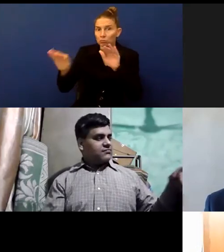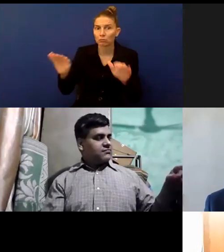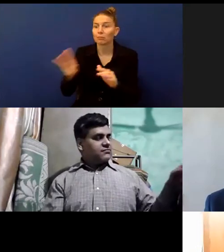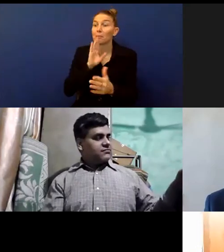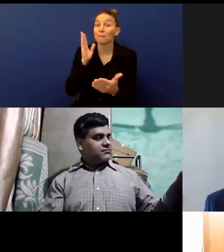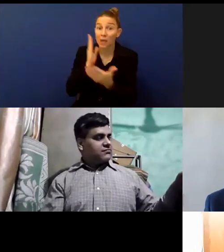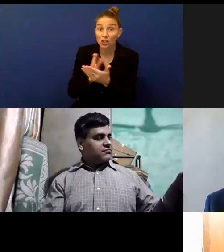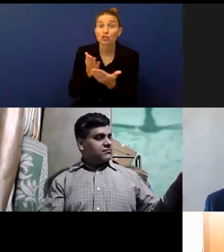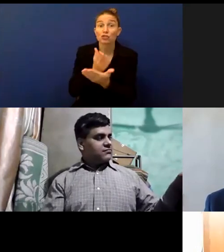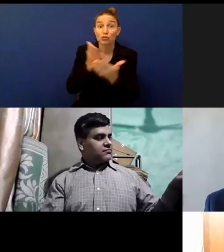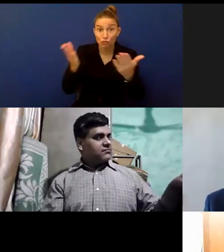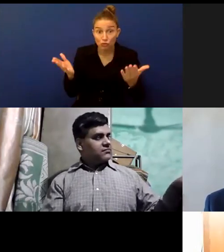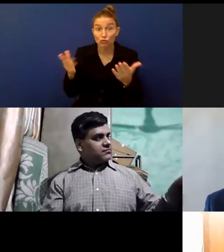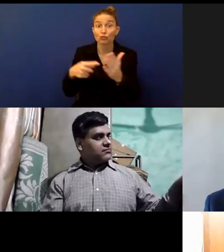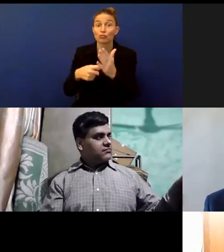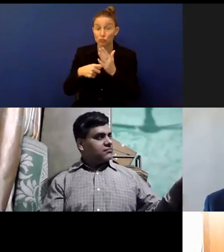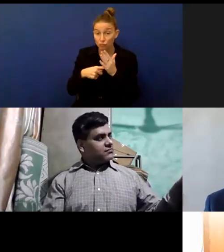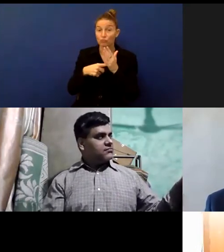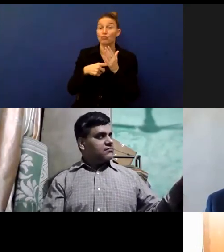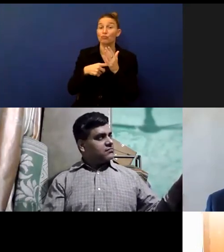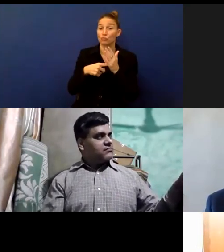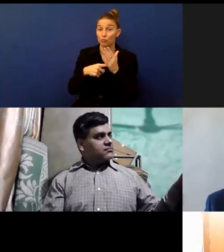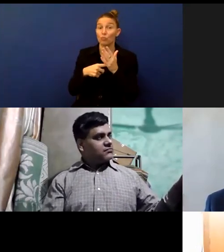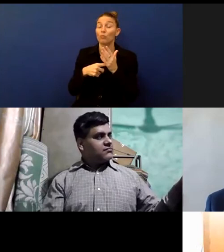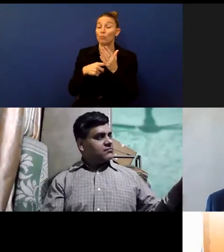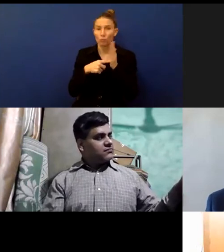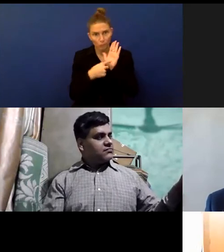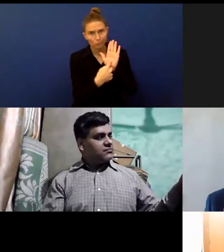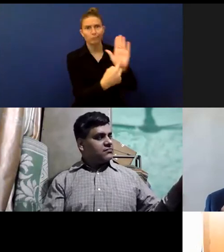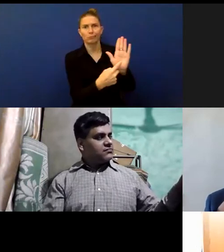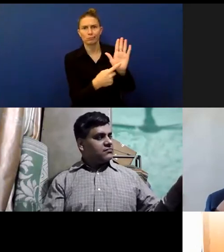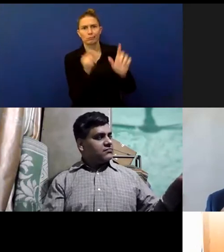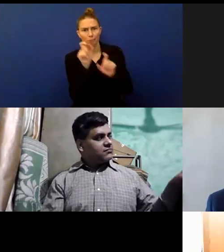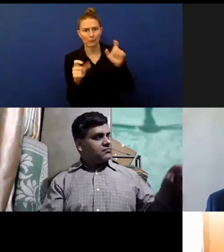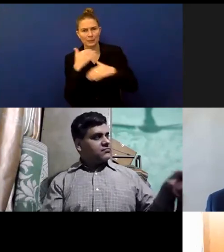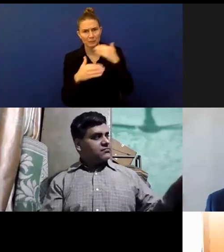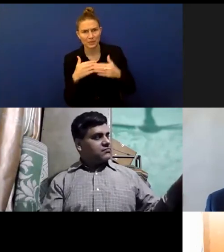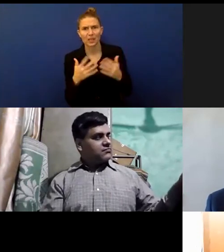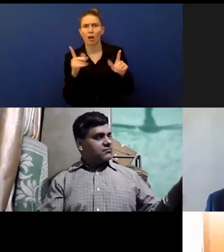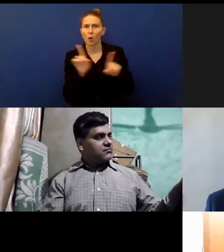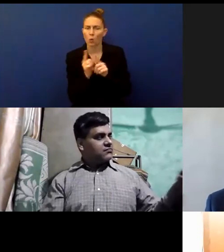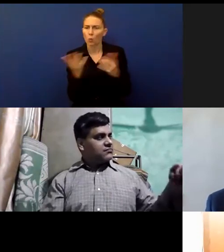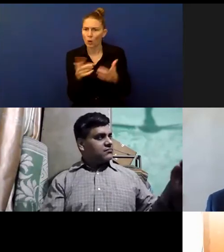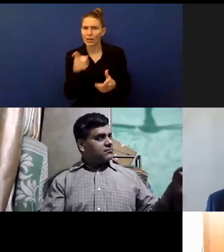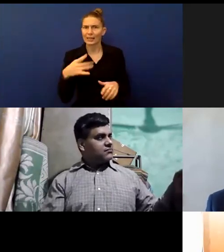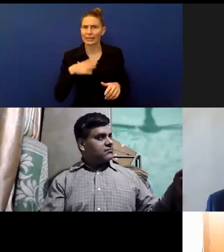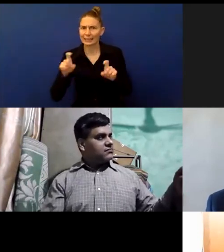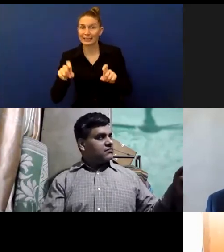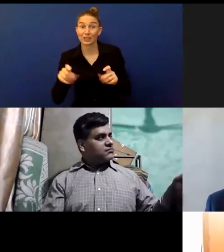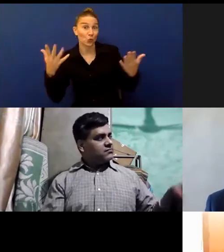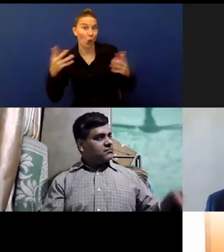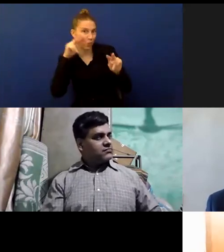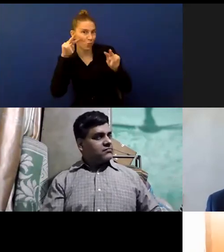the diversity of persons with disabilities and their requirements. So, I guess watch this space for